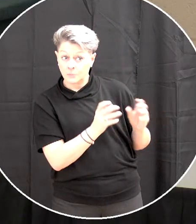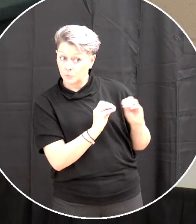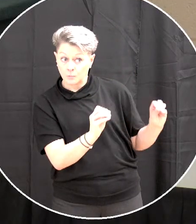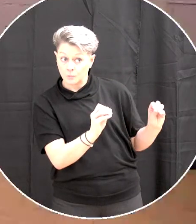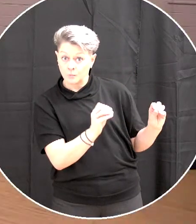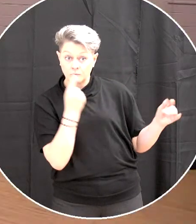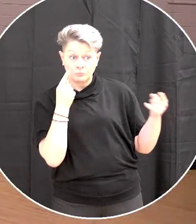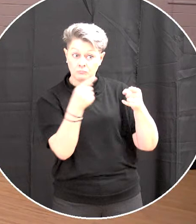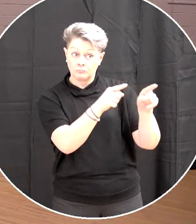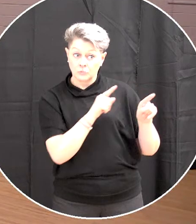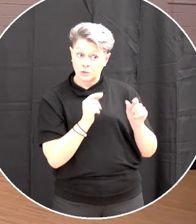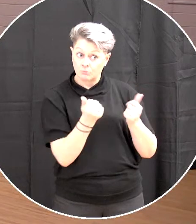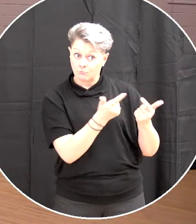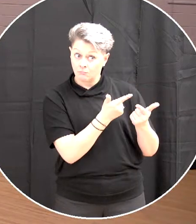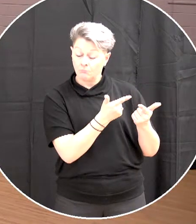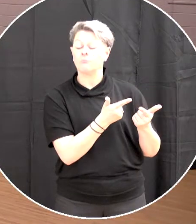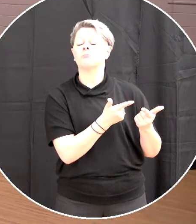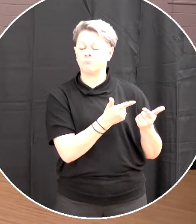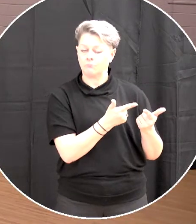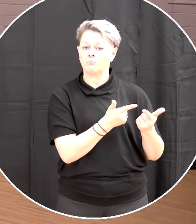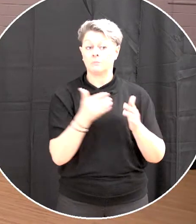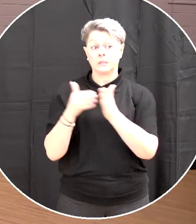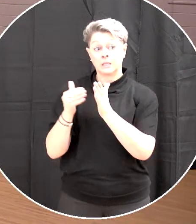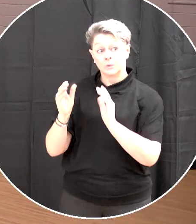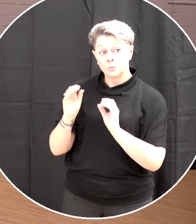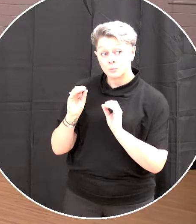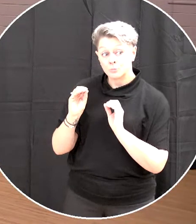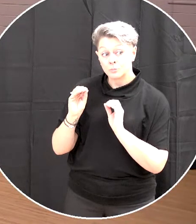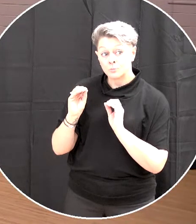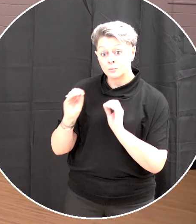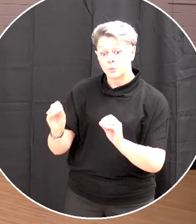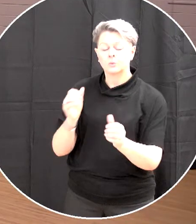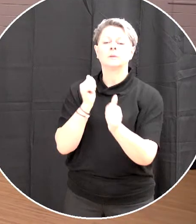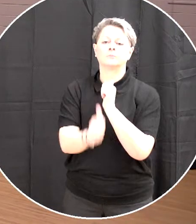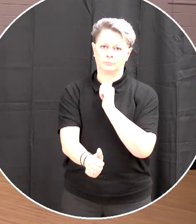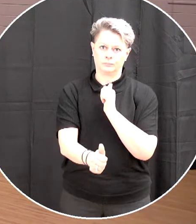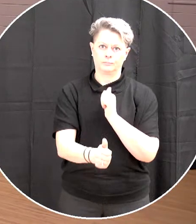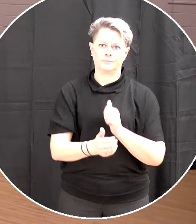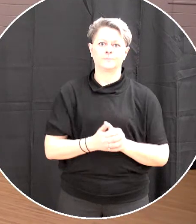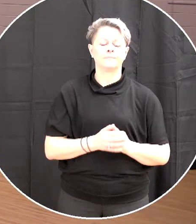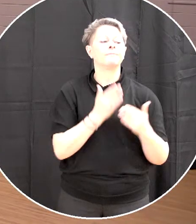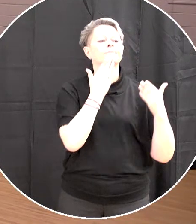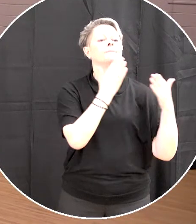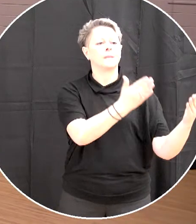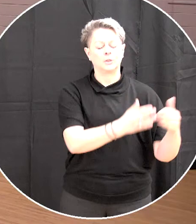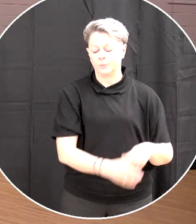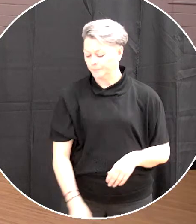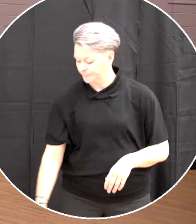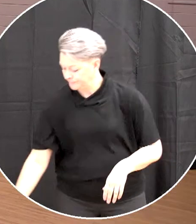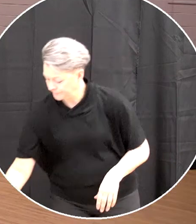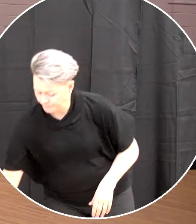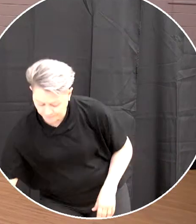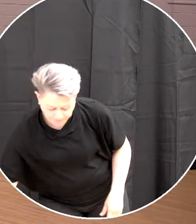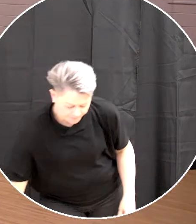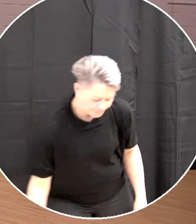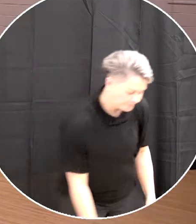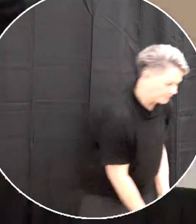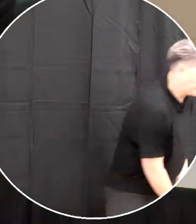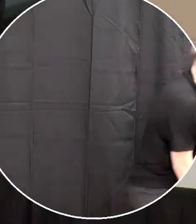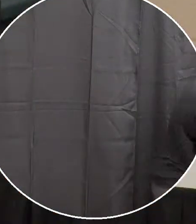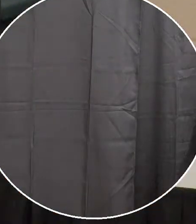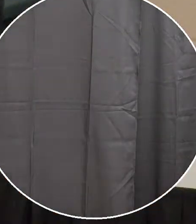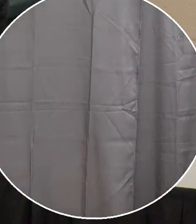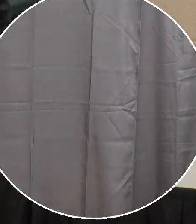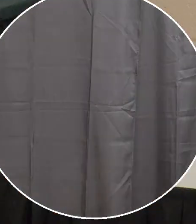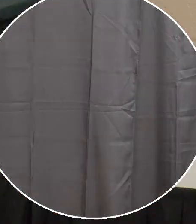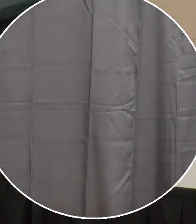None? All in favor? Aye. Those against? Motion carries. Thank you. Our